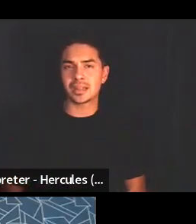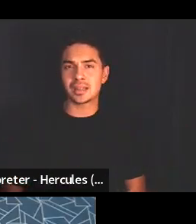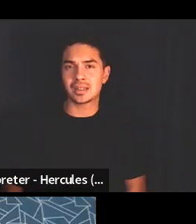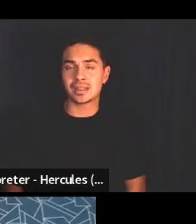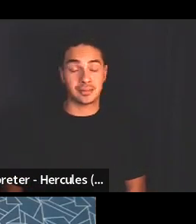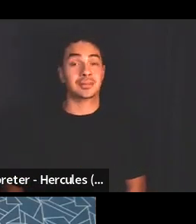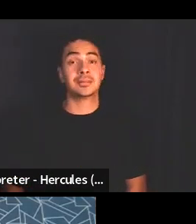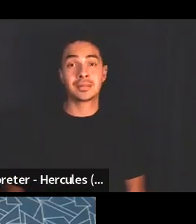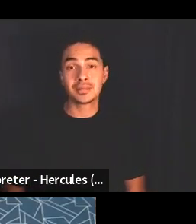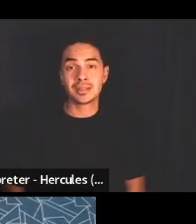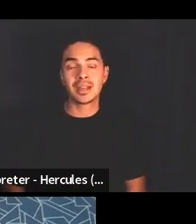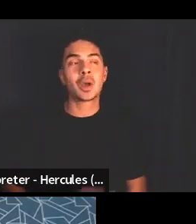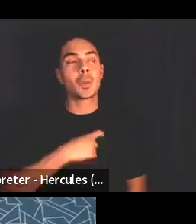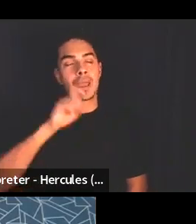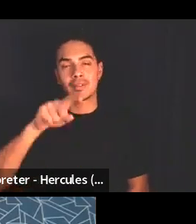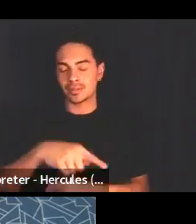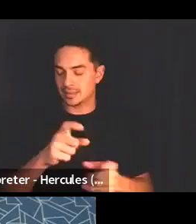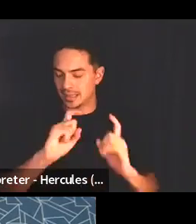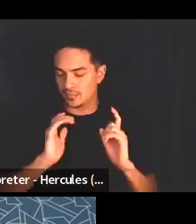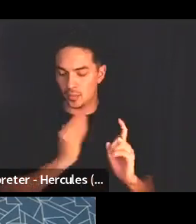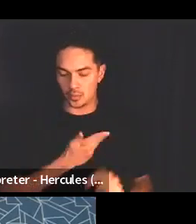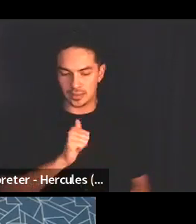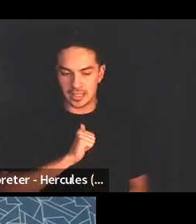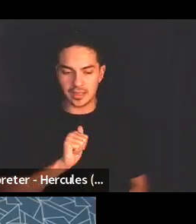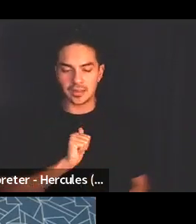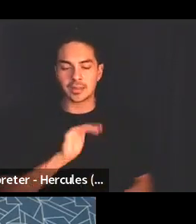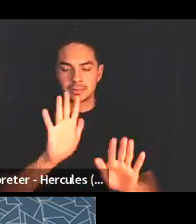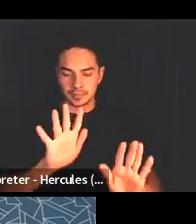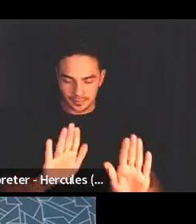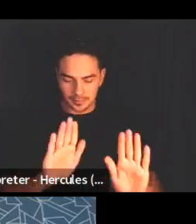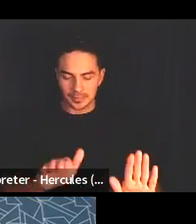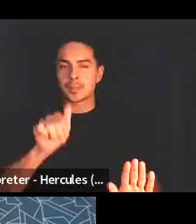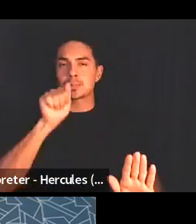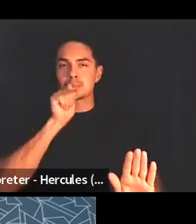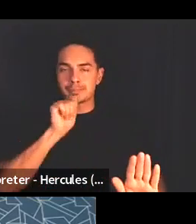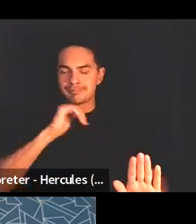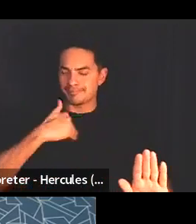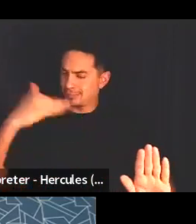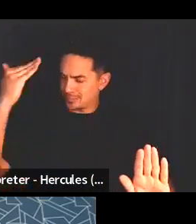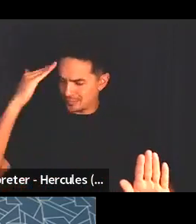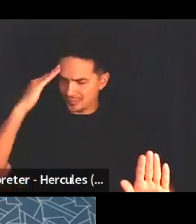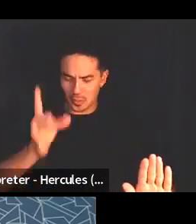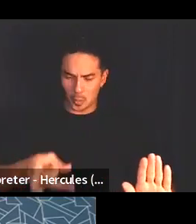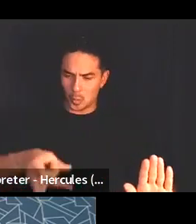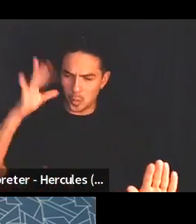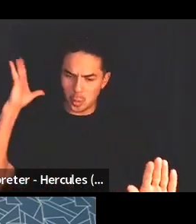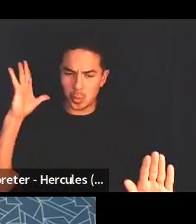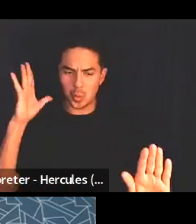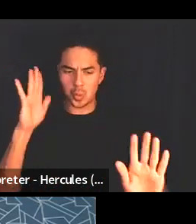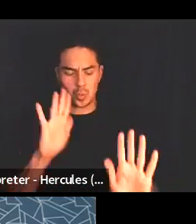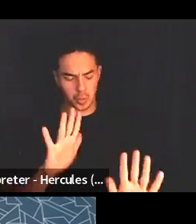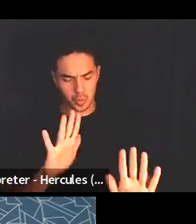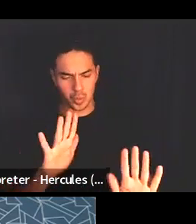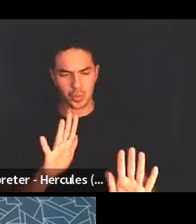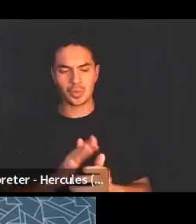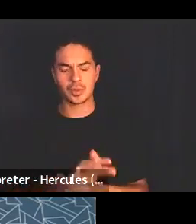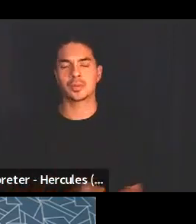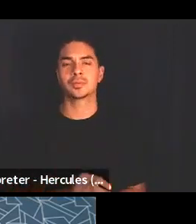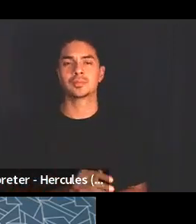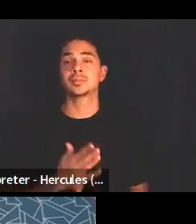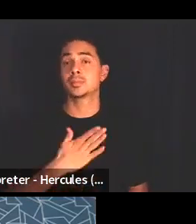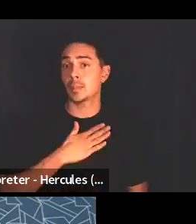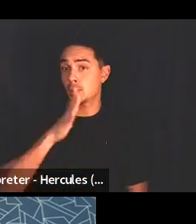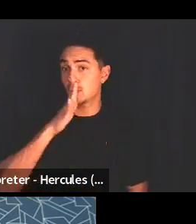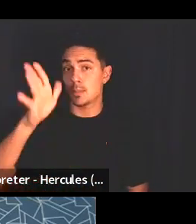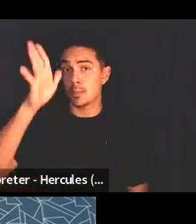a little bit of leniency that we care for each other, that we're still healing, because, right, my grandparents were born